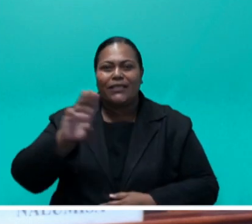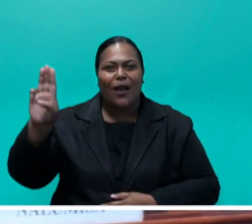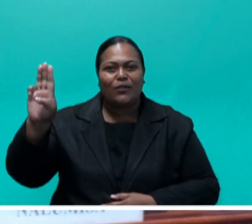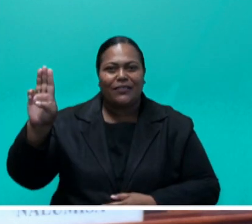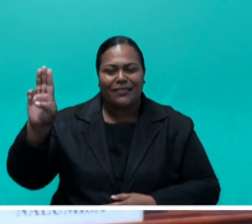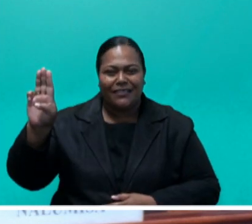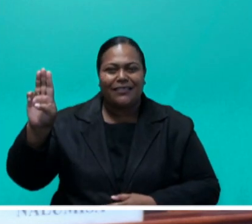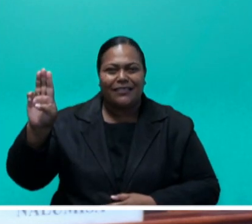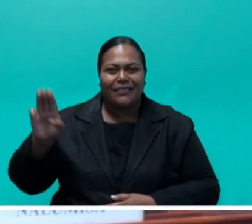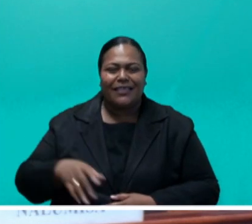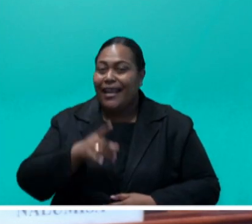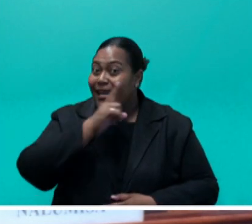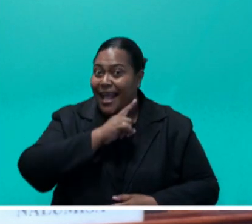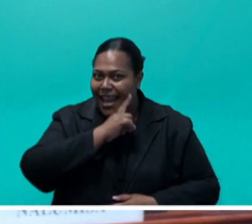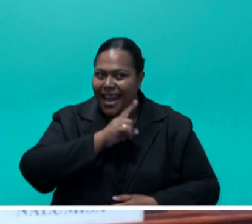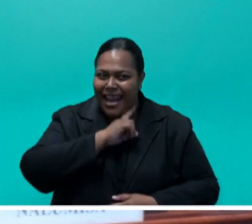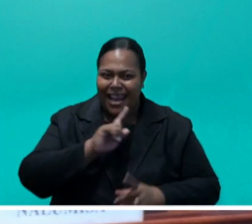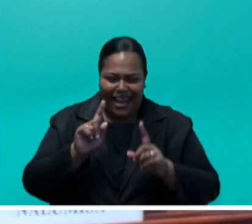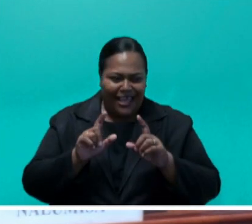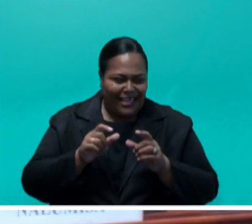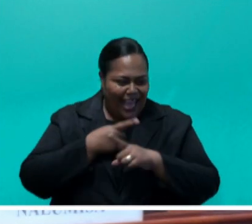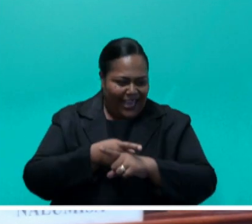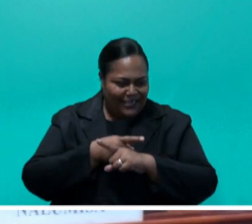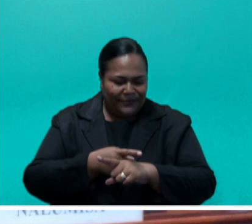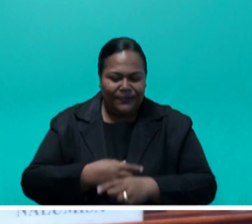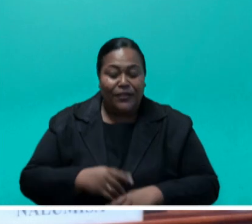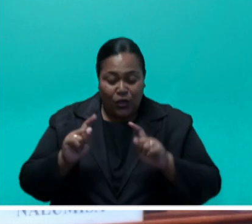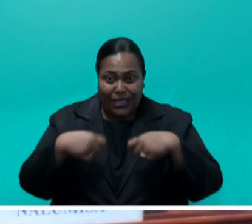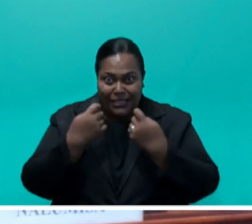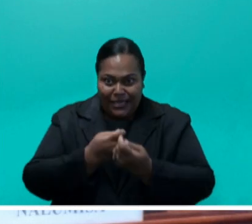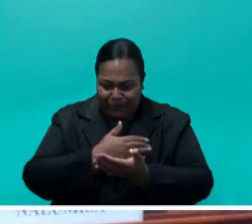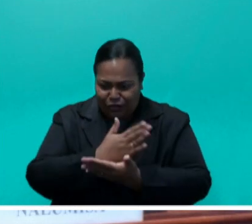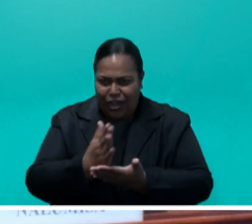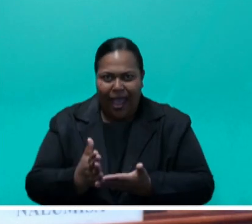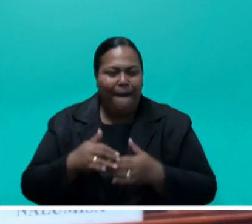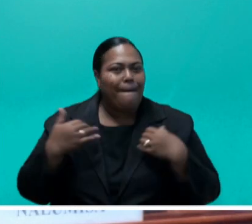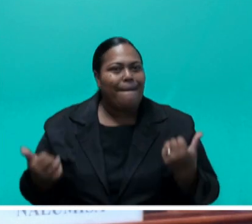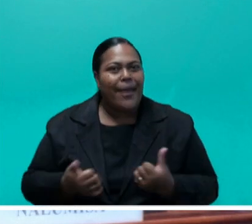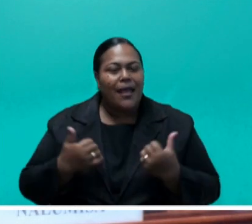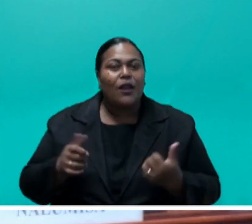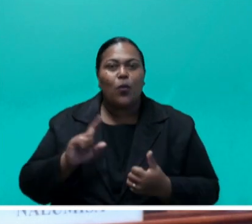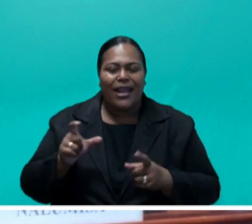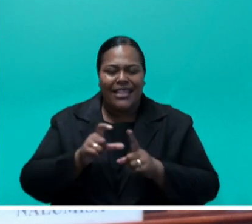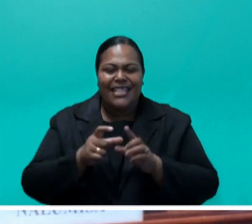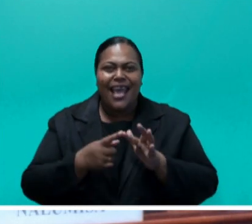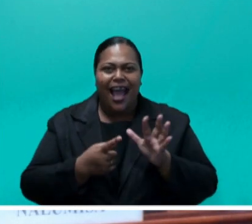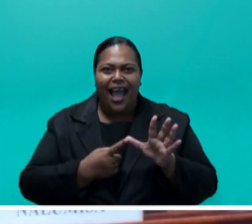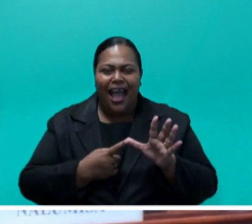Guides. These esteemed organizations share many core values with the Duke of Edinburgh's